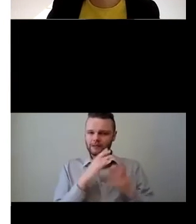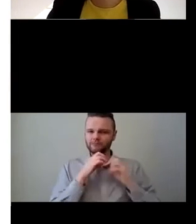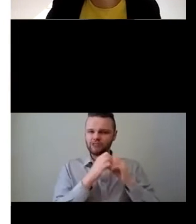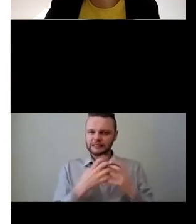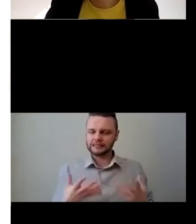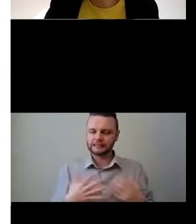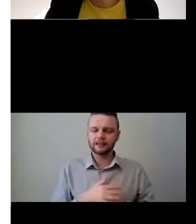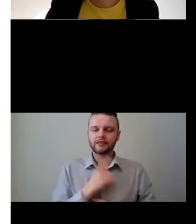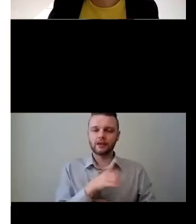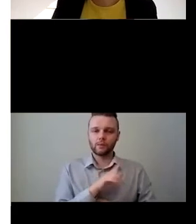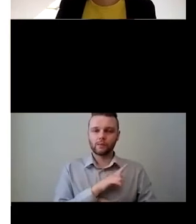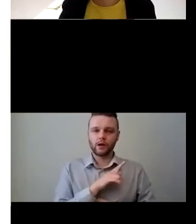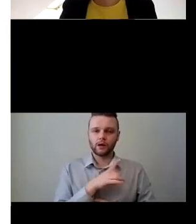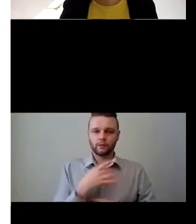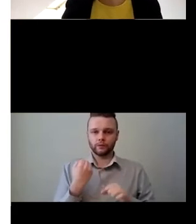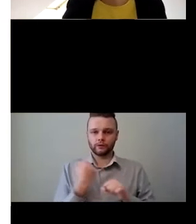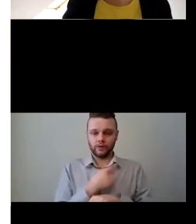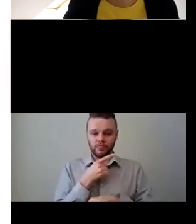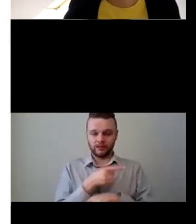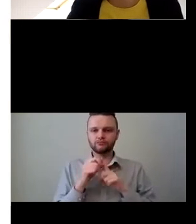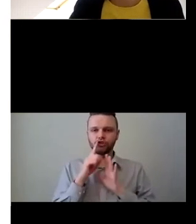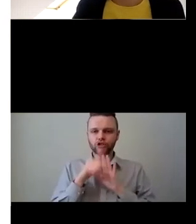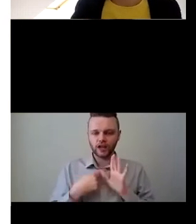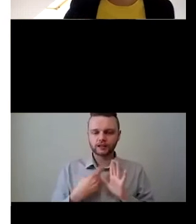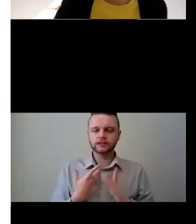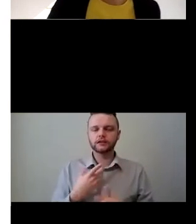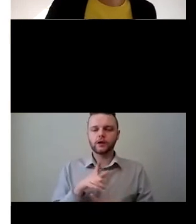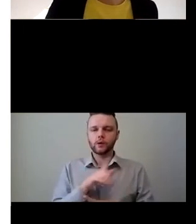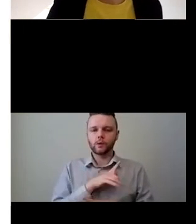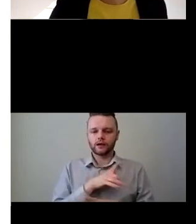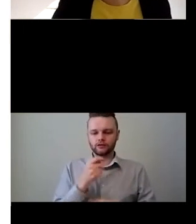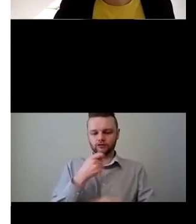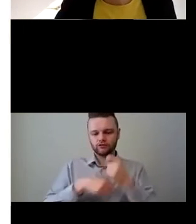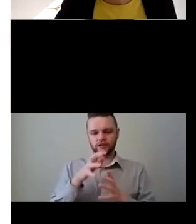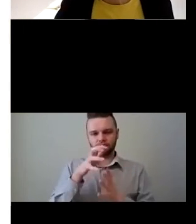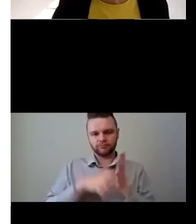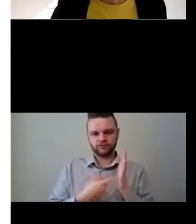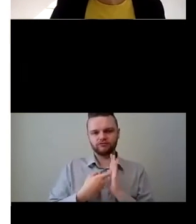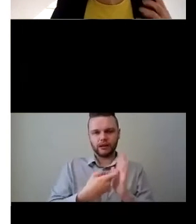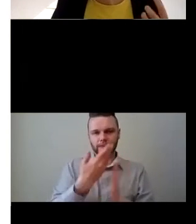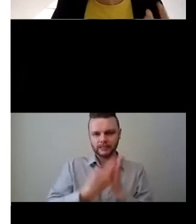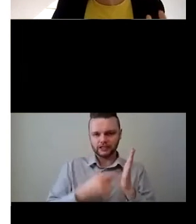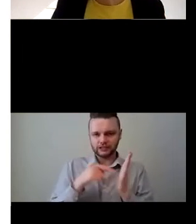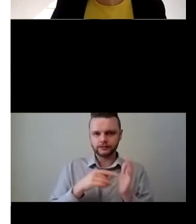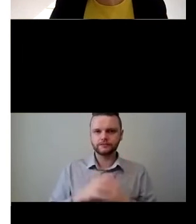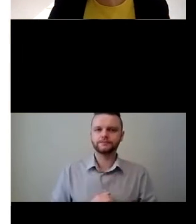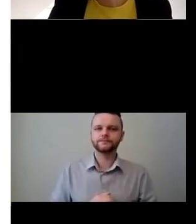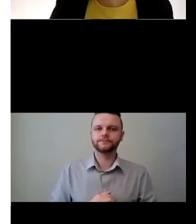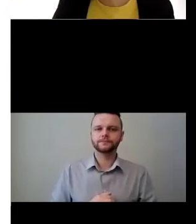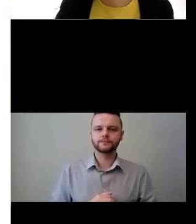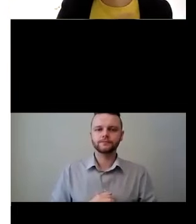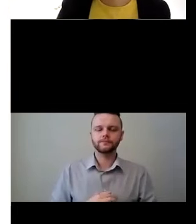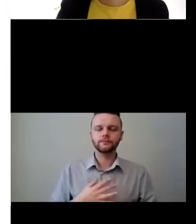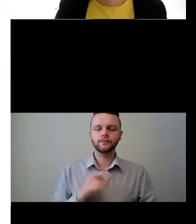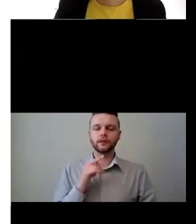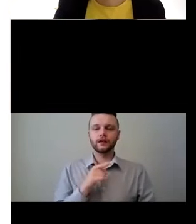why we're actually doing this project, and why we're drafting these recommendations. So this would be one very important